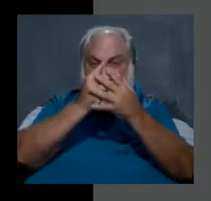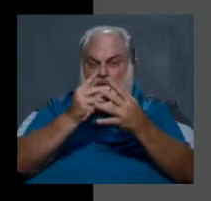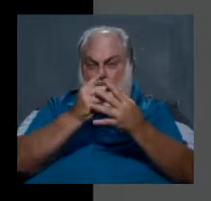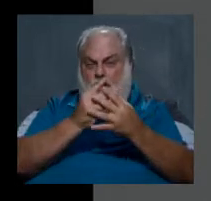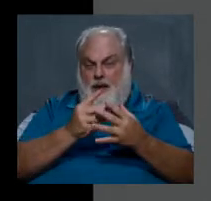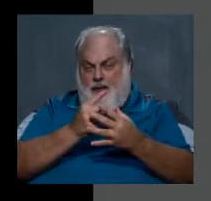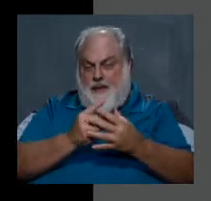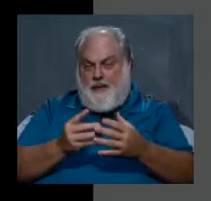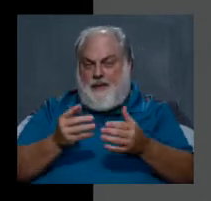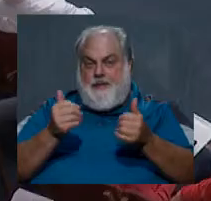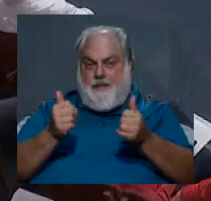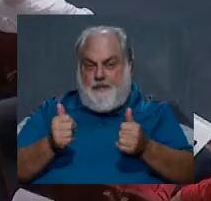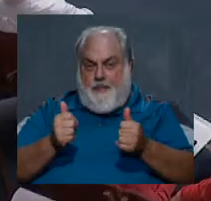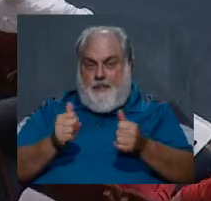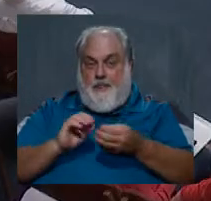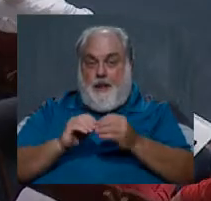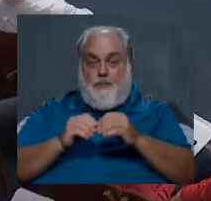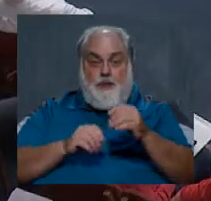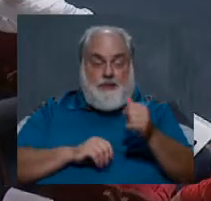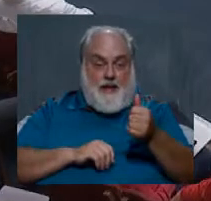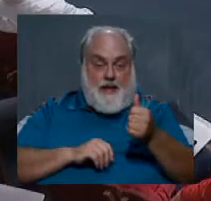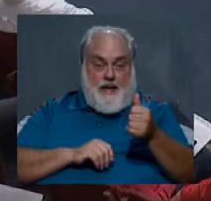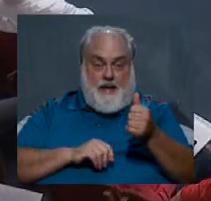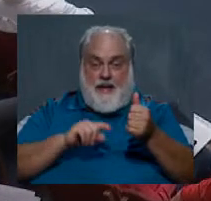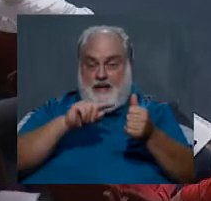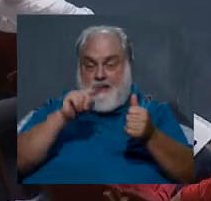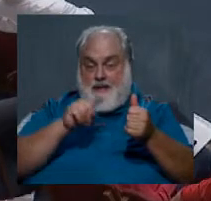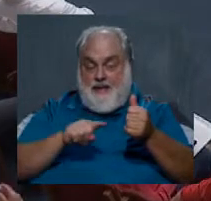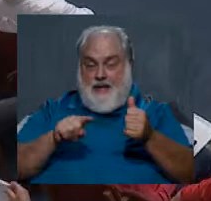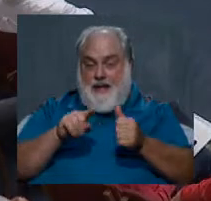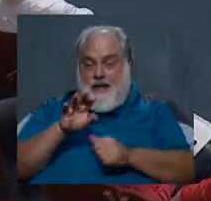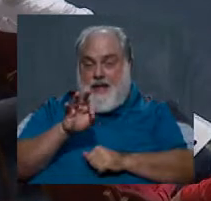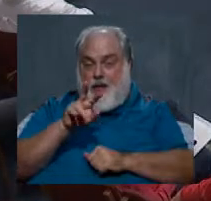planter boxes. Item number 10, file number